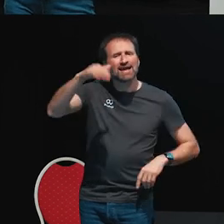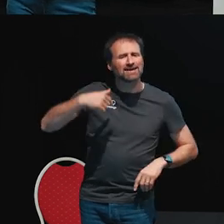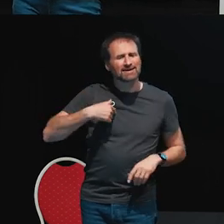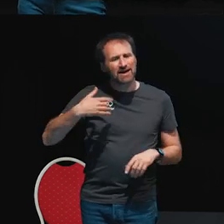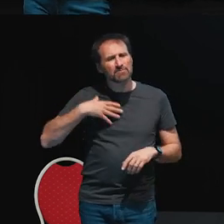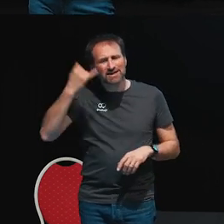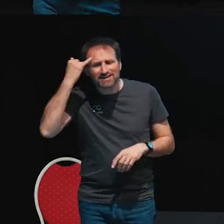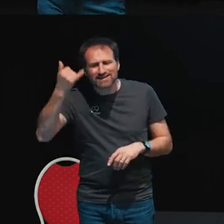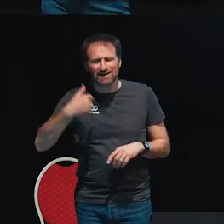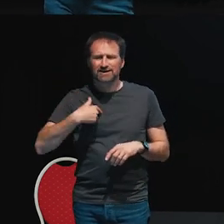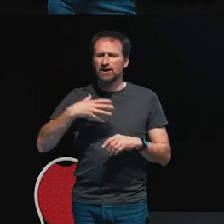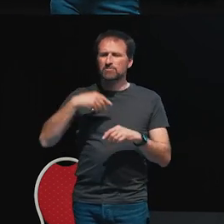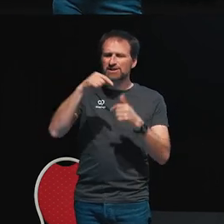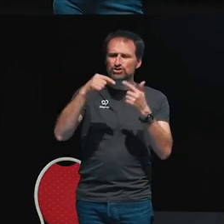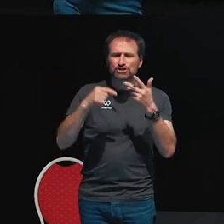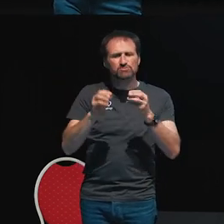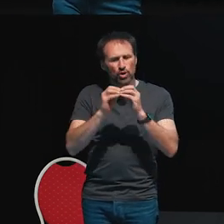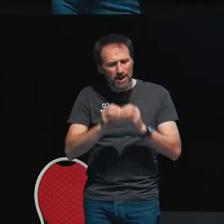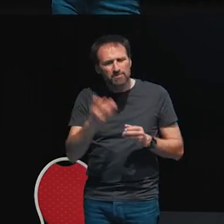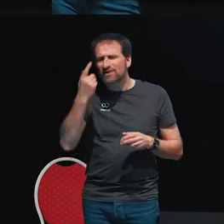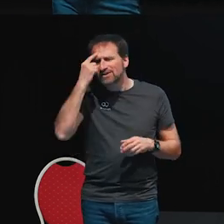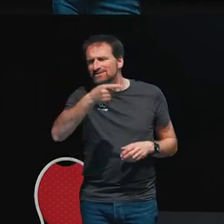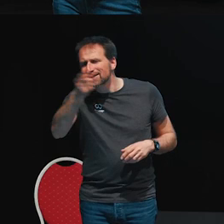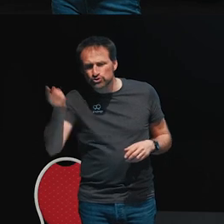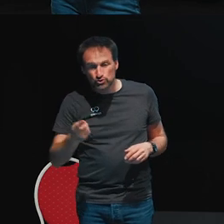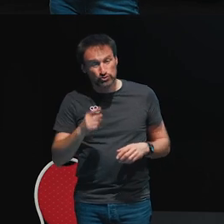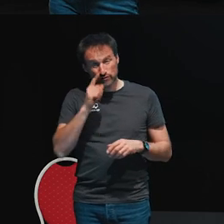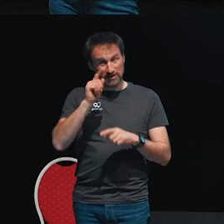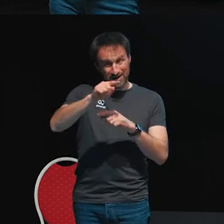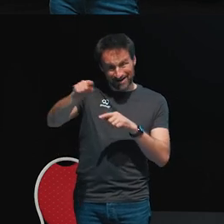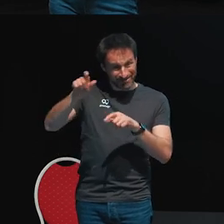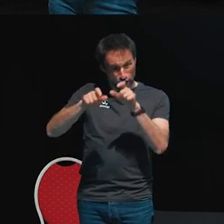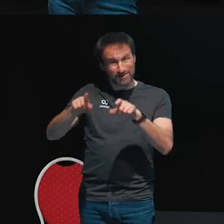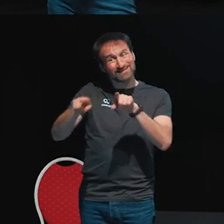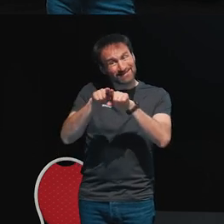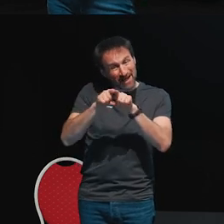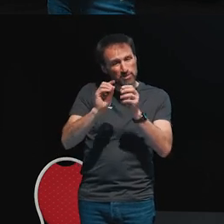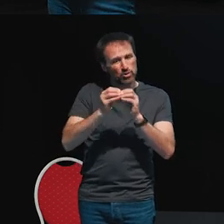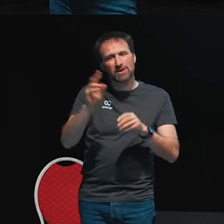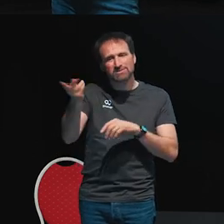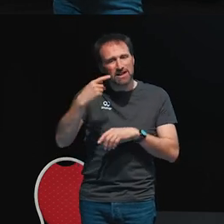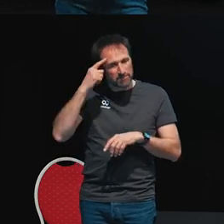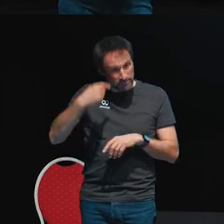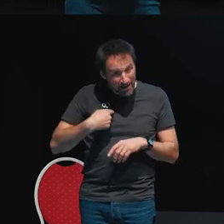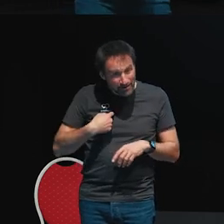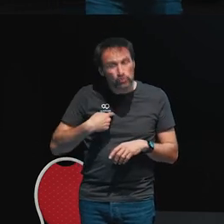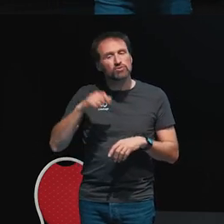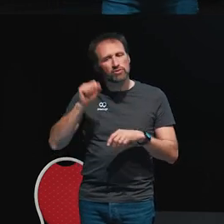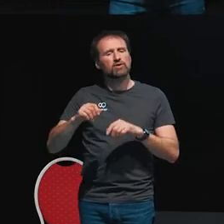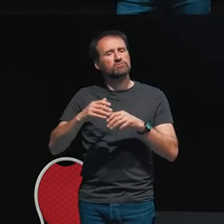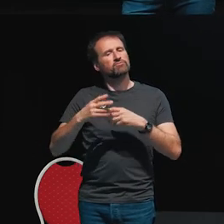problem, what do you think? And try to find other people who might have the same problem with you, and then kind of start the conversation in public.